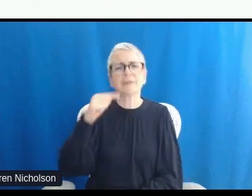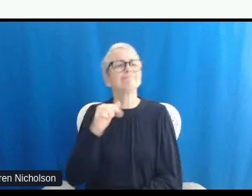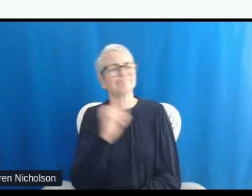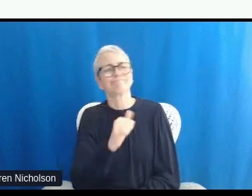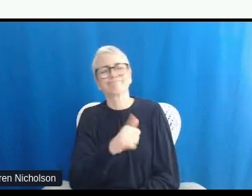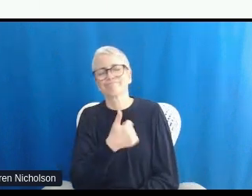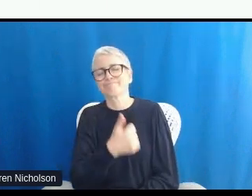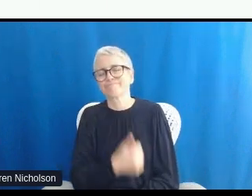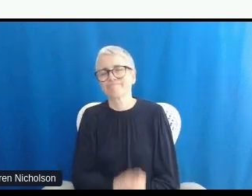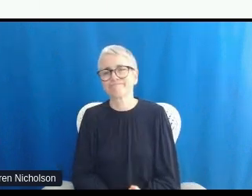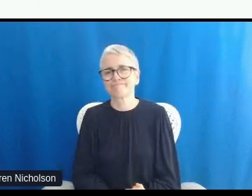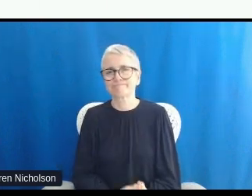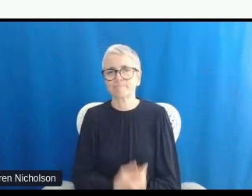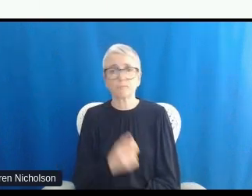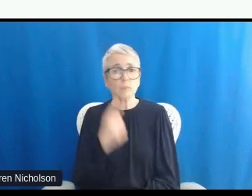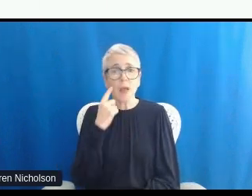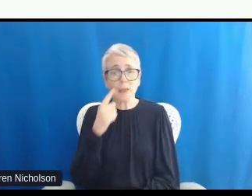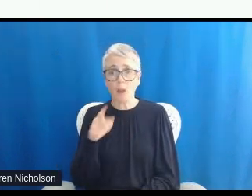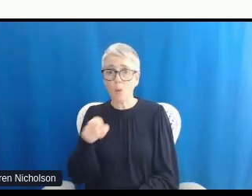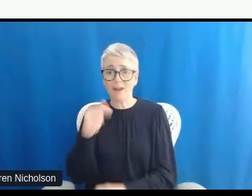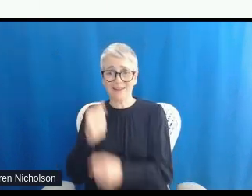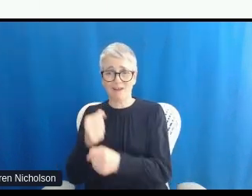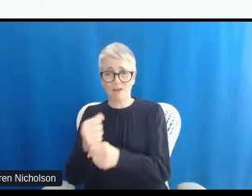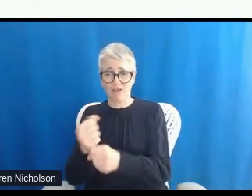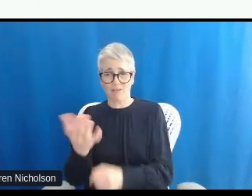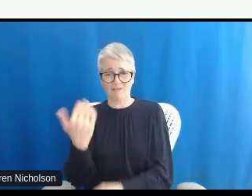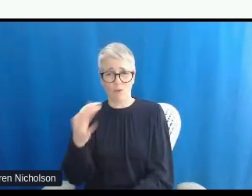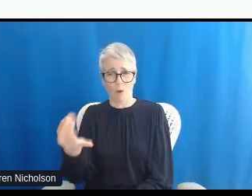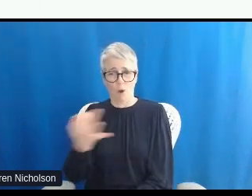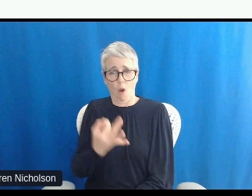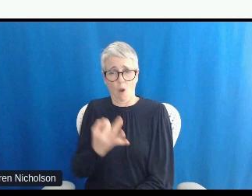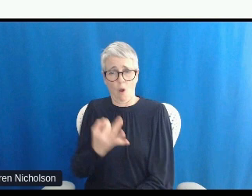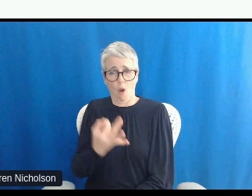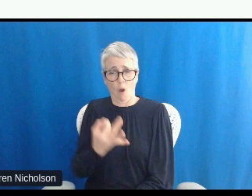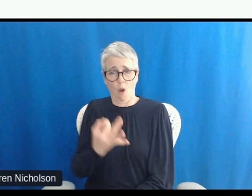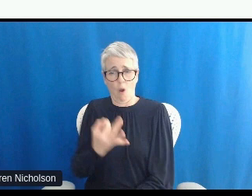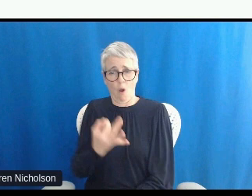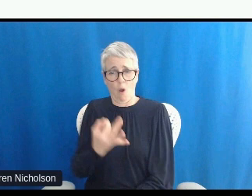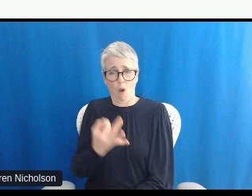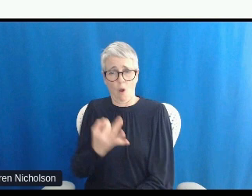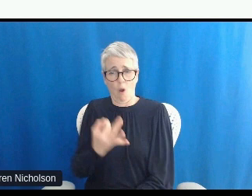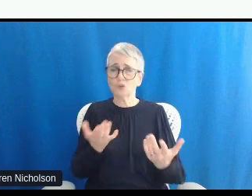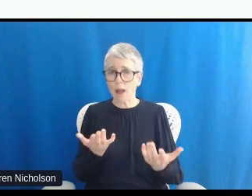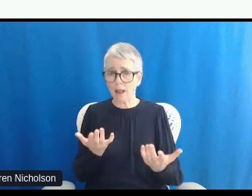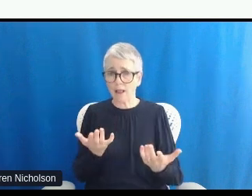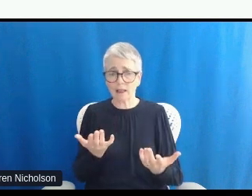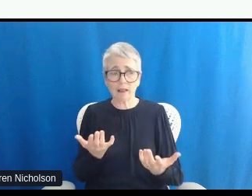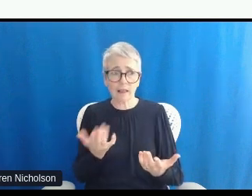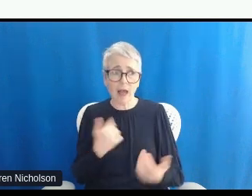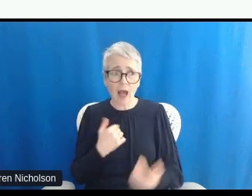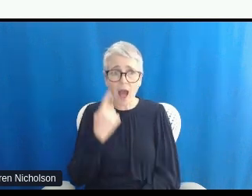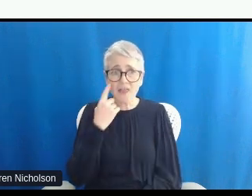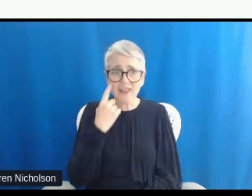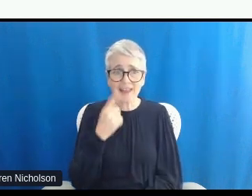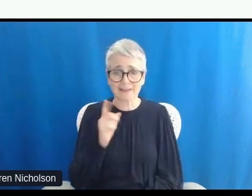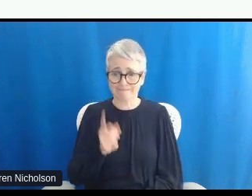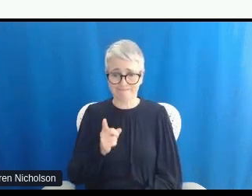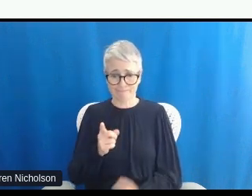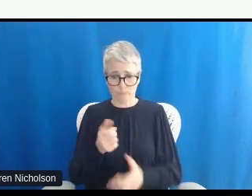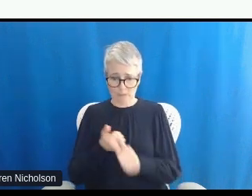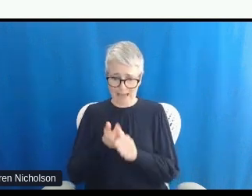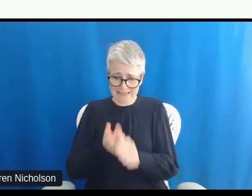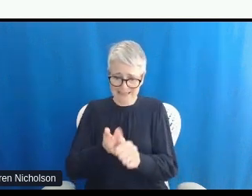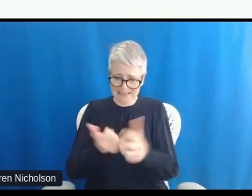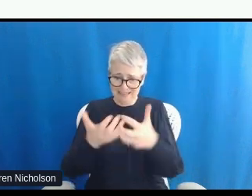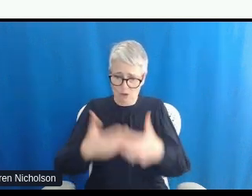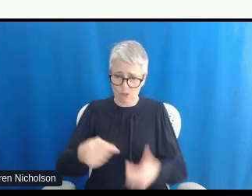Yeah, and I think as well, I think Gareth asked the question earlier around some of the challenges we face. I think as well, assistive technology, people